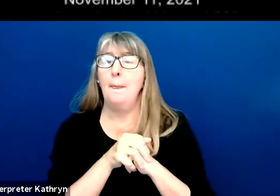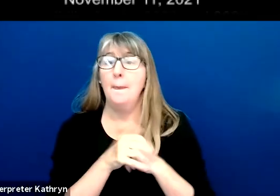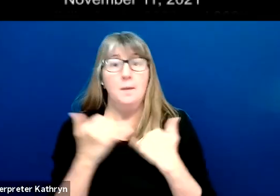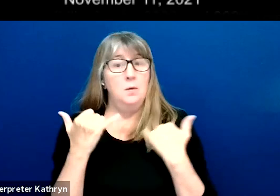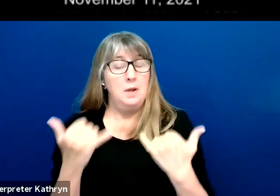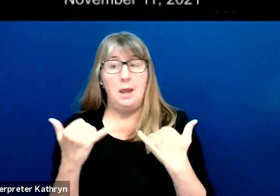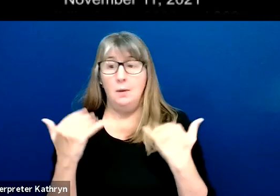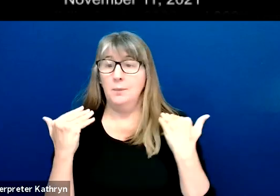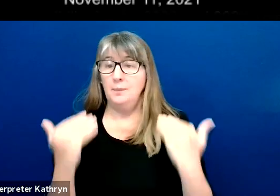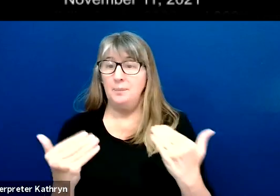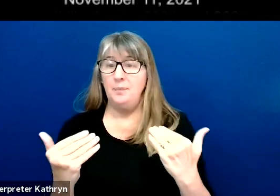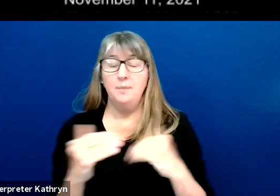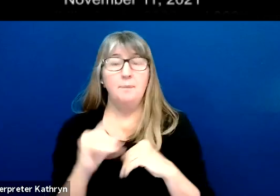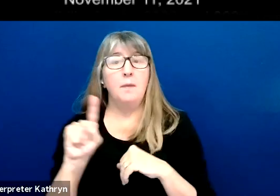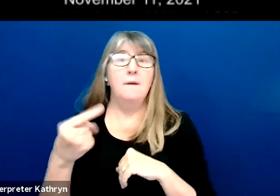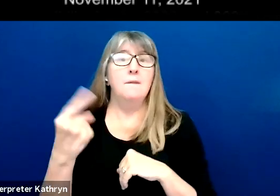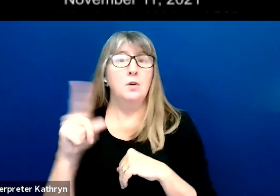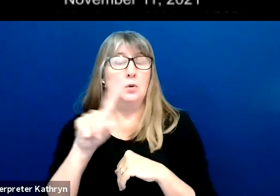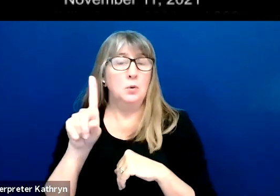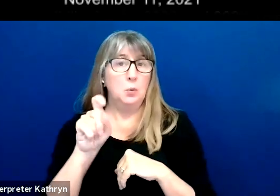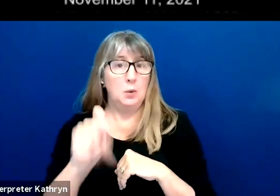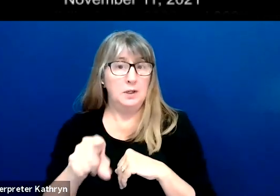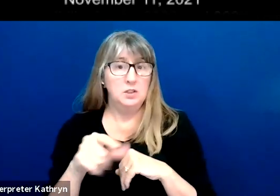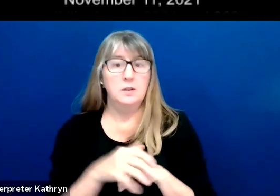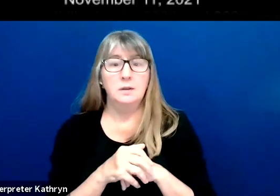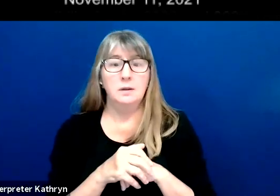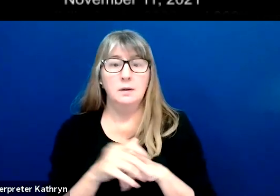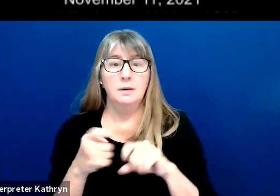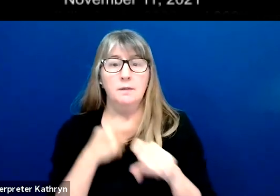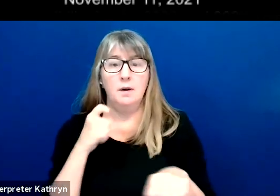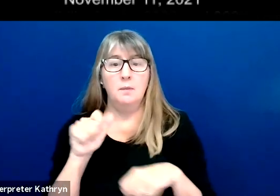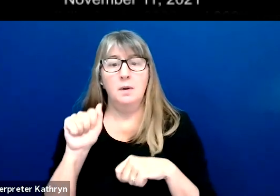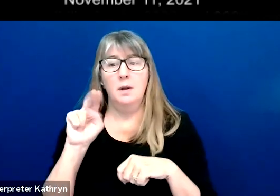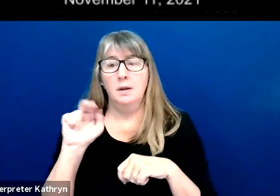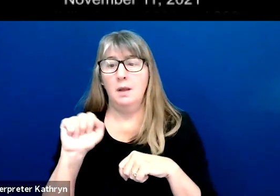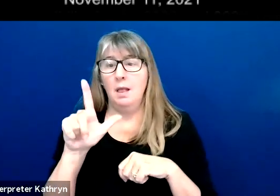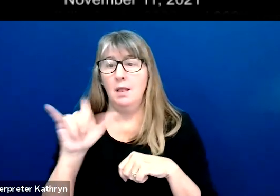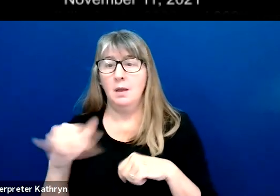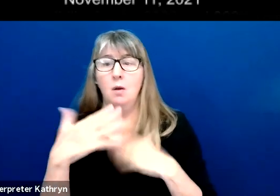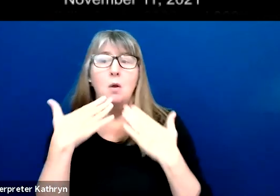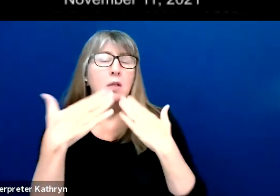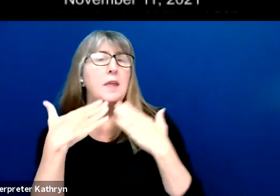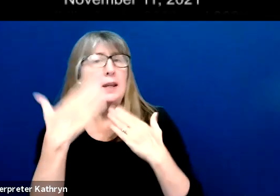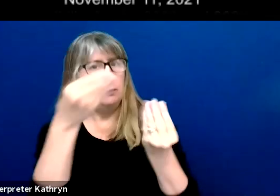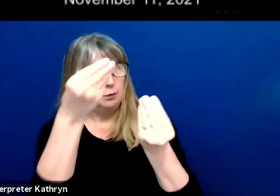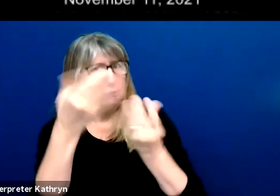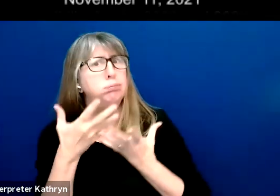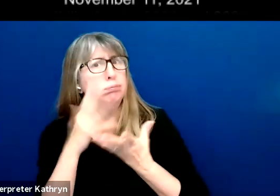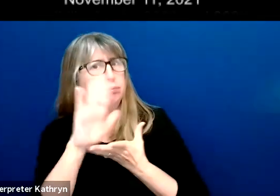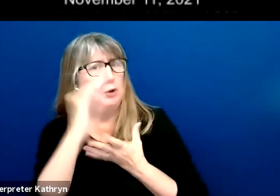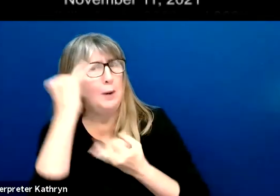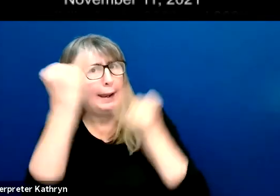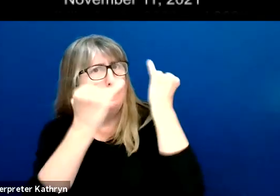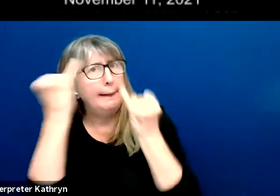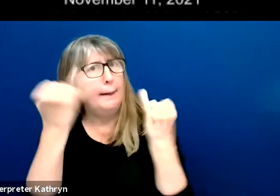in. Our first question for you is from Anali, who says, "Thank you for sharing your ideas with us. I was wondering where we could